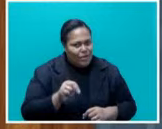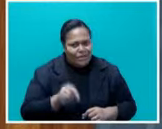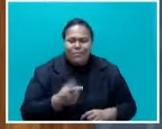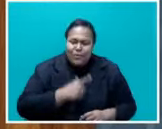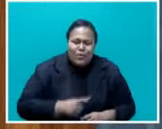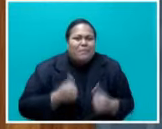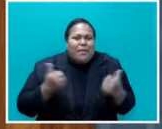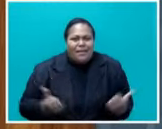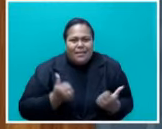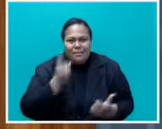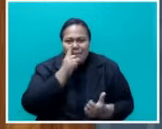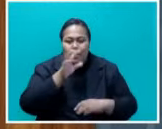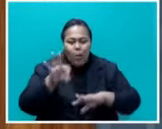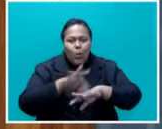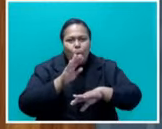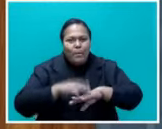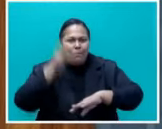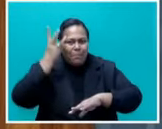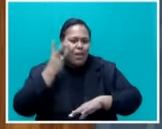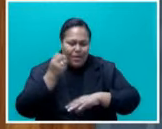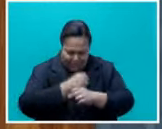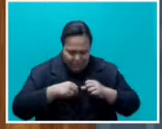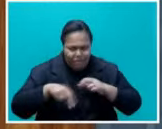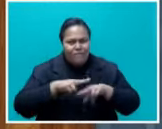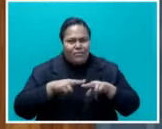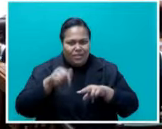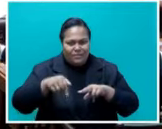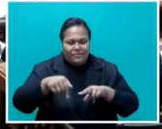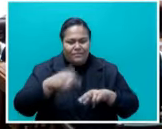population, which are our married women. Thank you, Honourable Speaker.